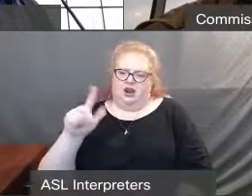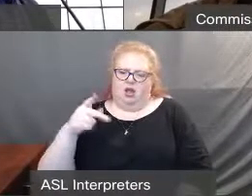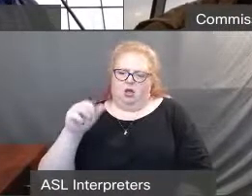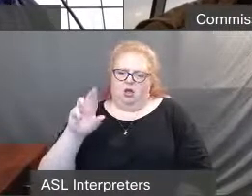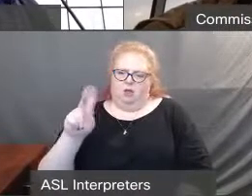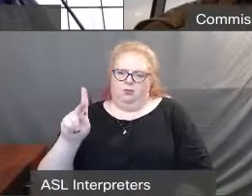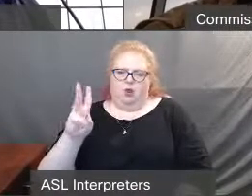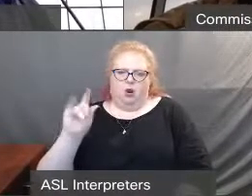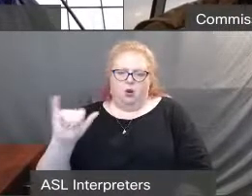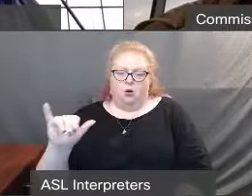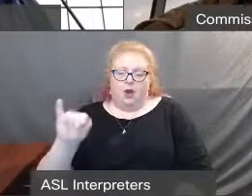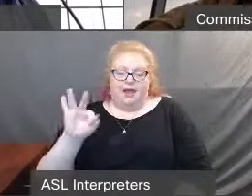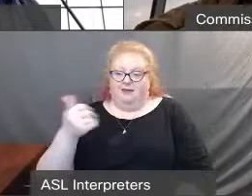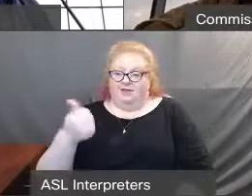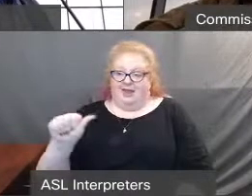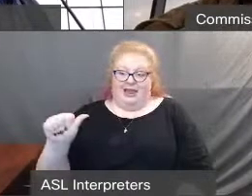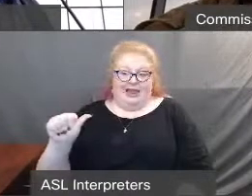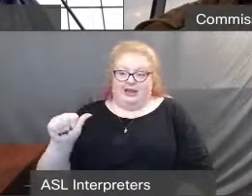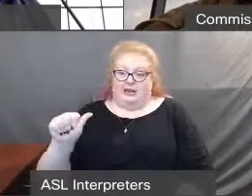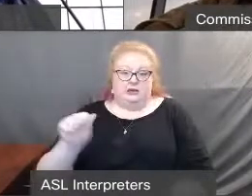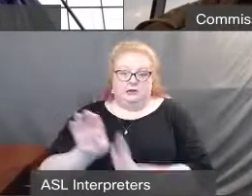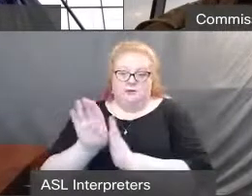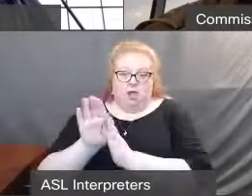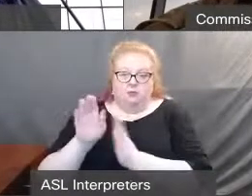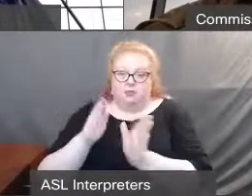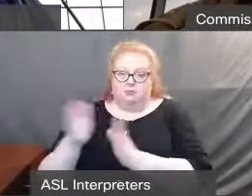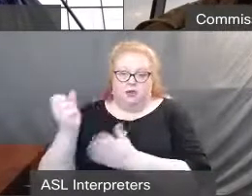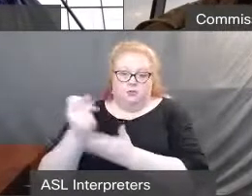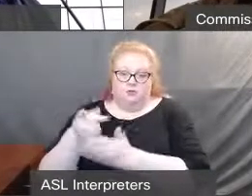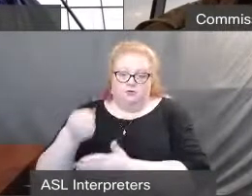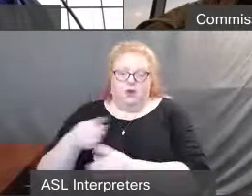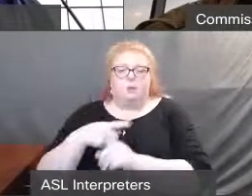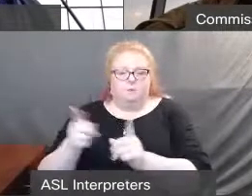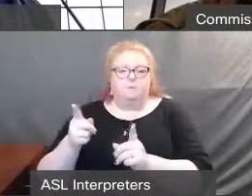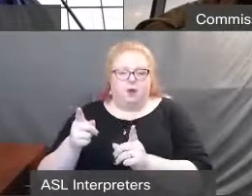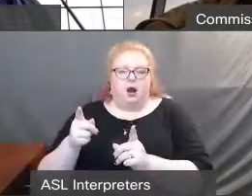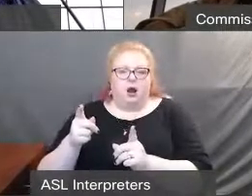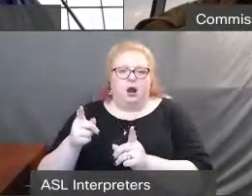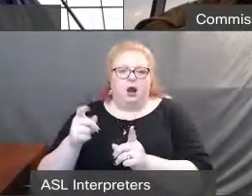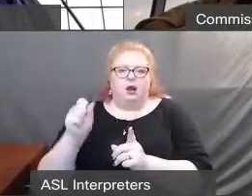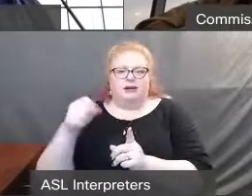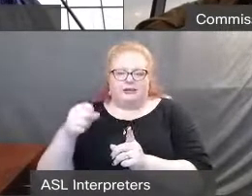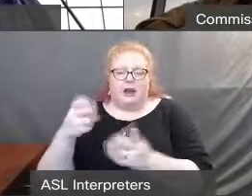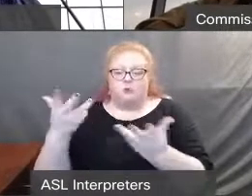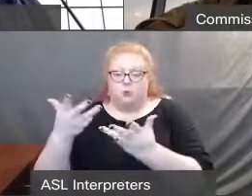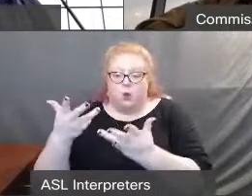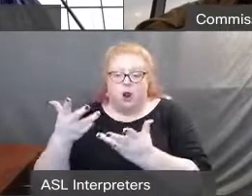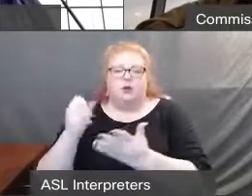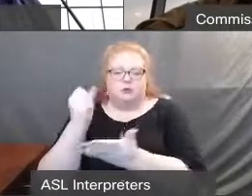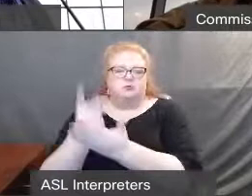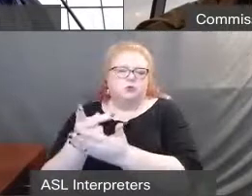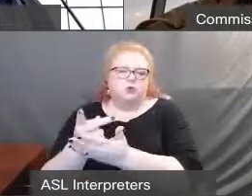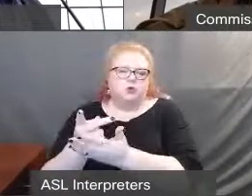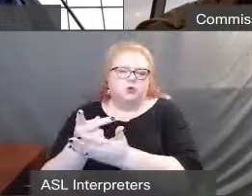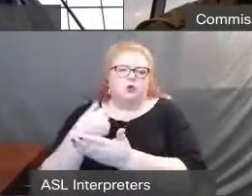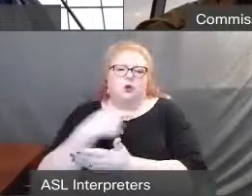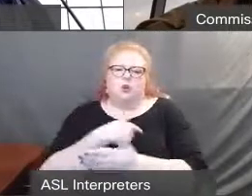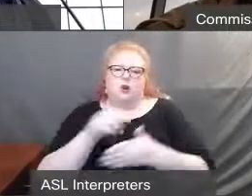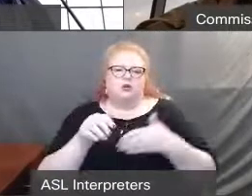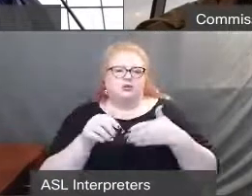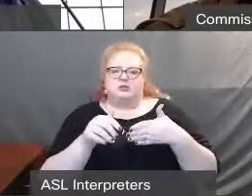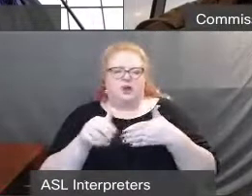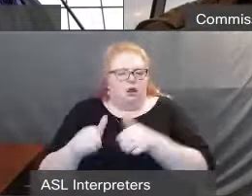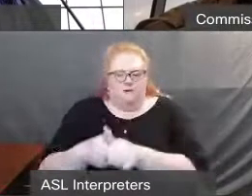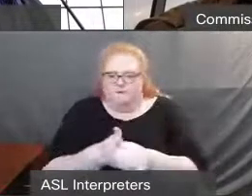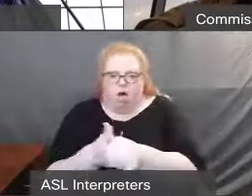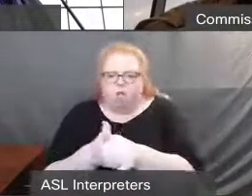is planned there, but that's been approved also. So we're just following the line of other developers. I'm only